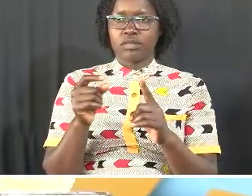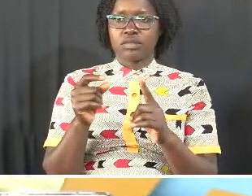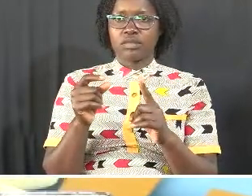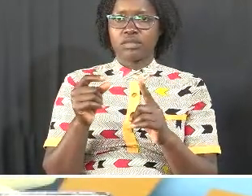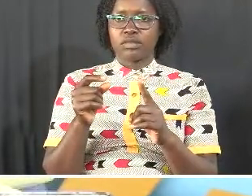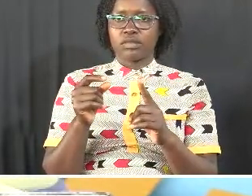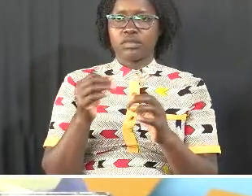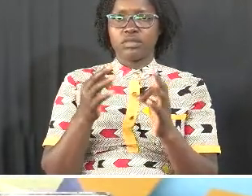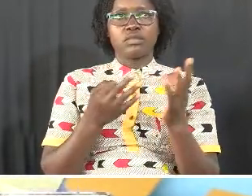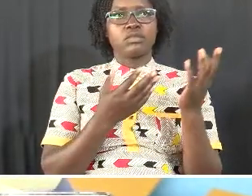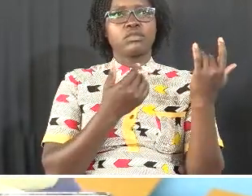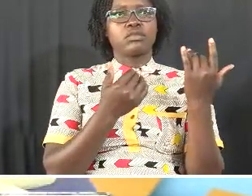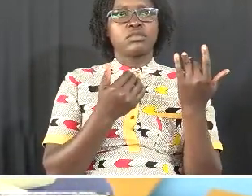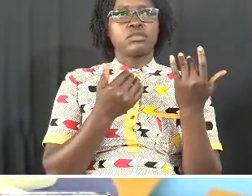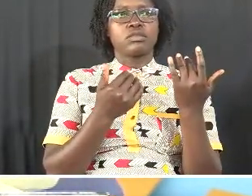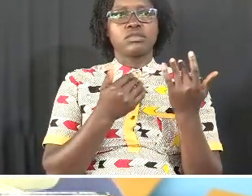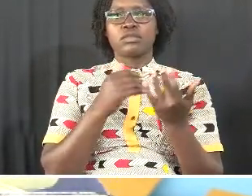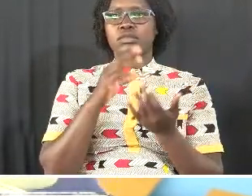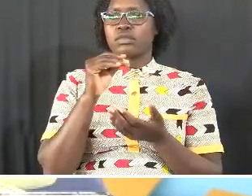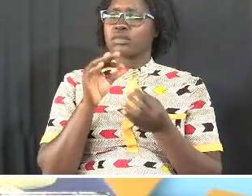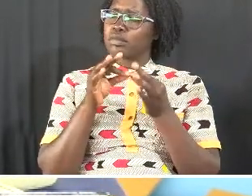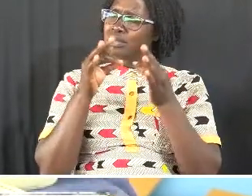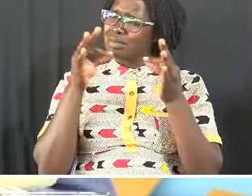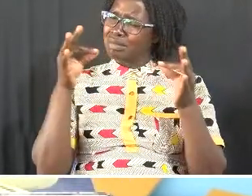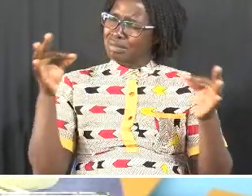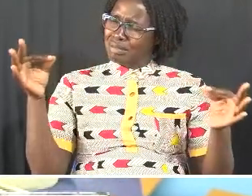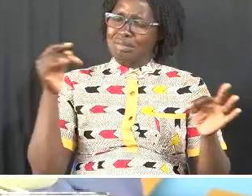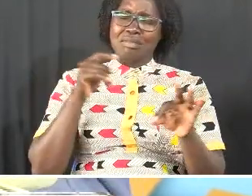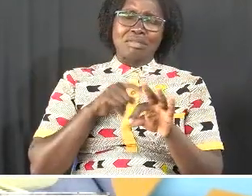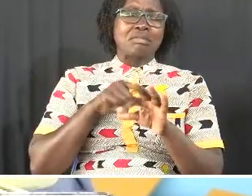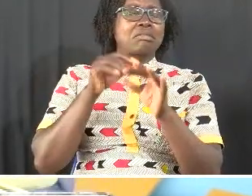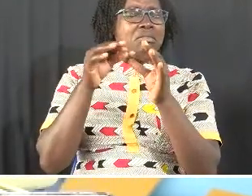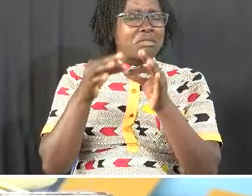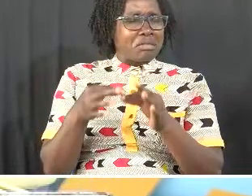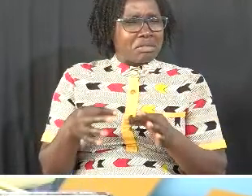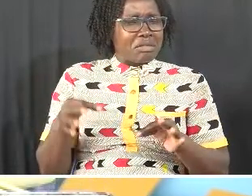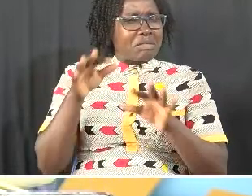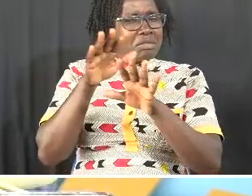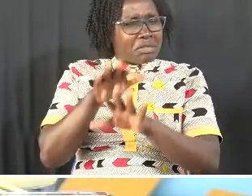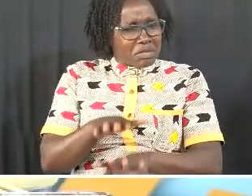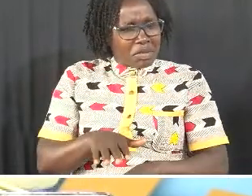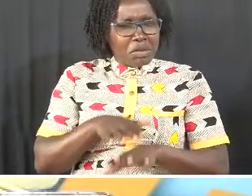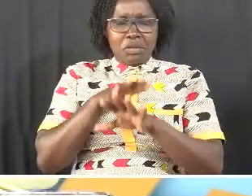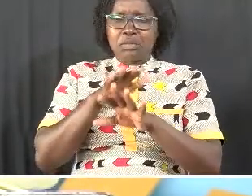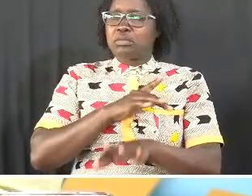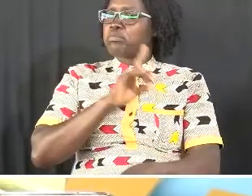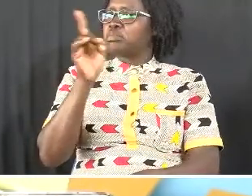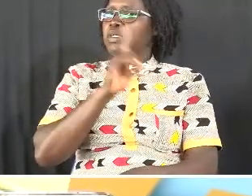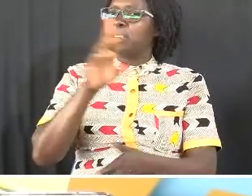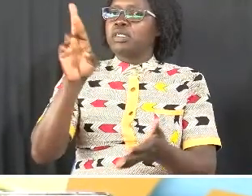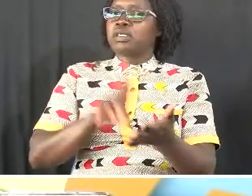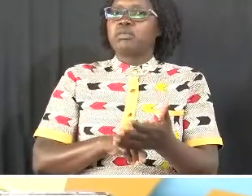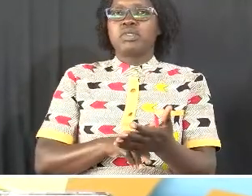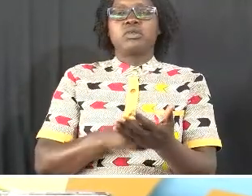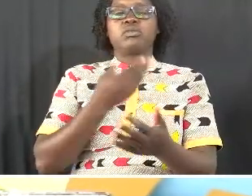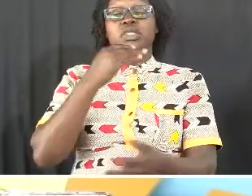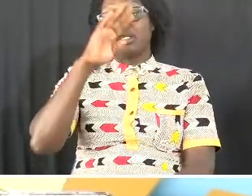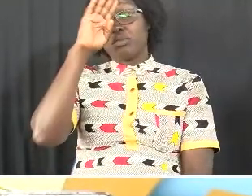So if you expect me to be speaking for a long time to drag and maybe repeat some things, you may be